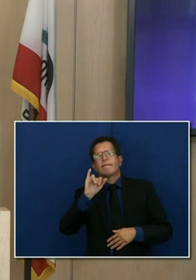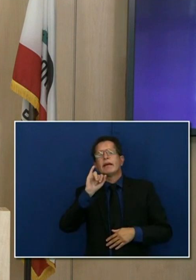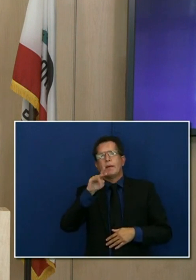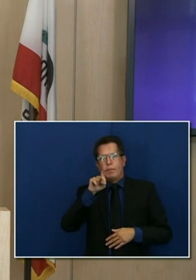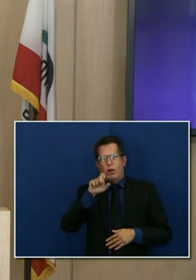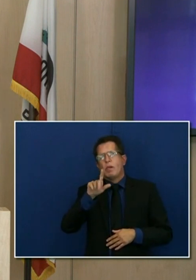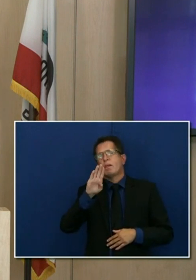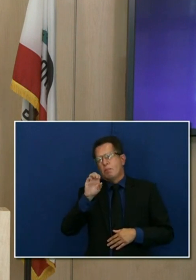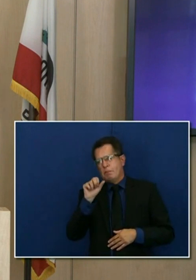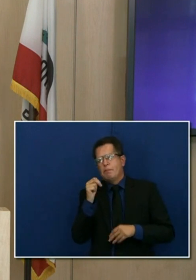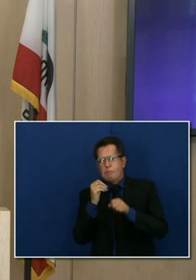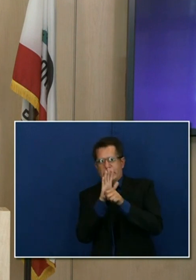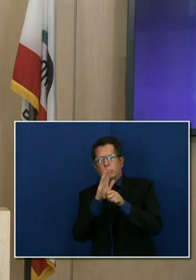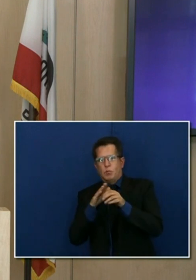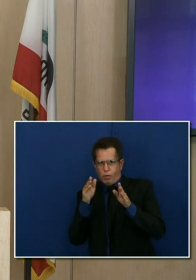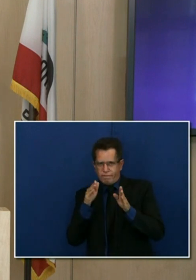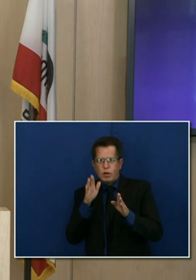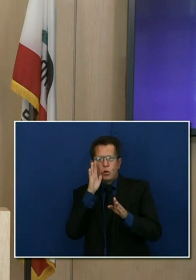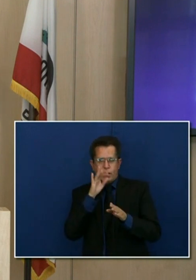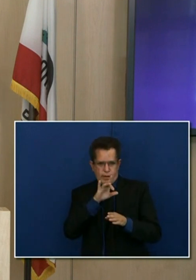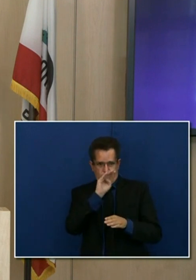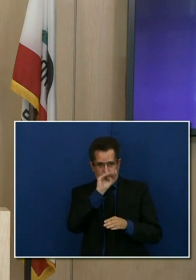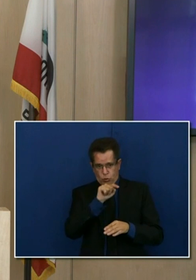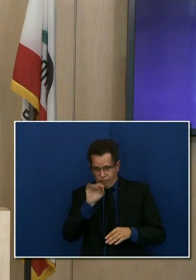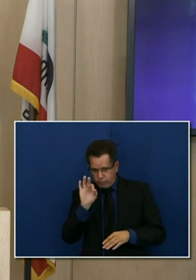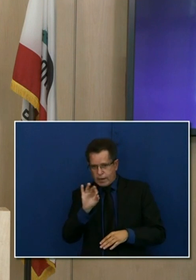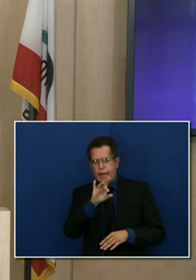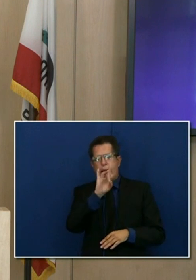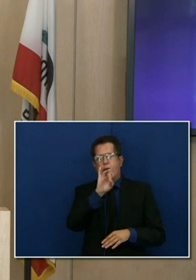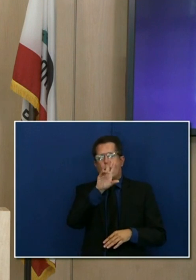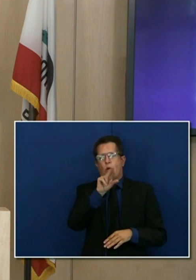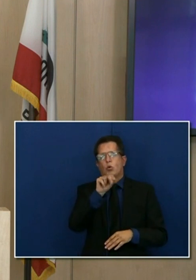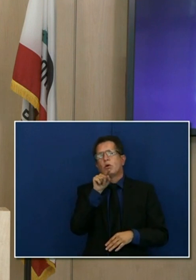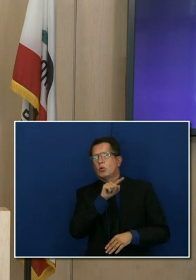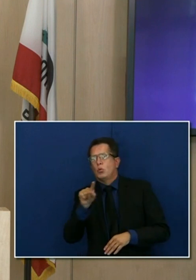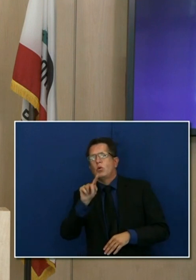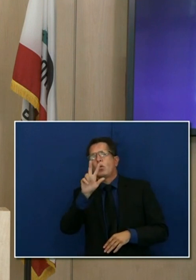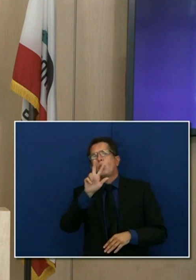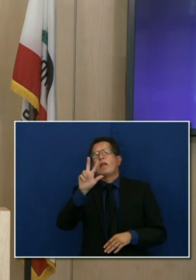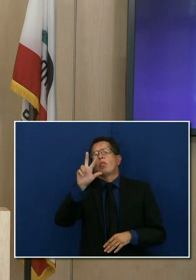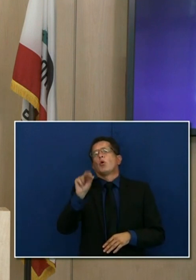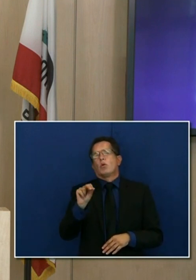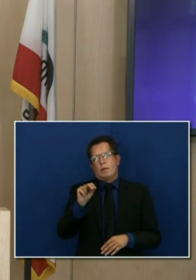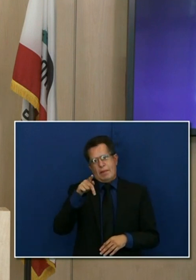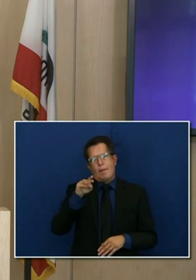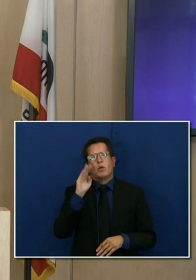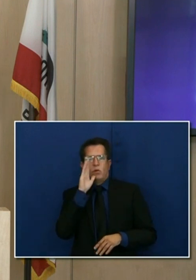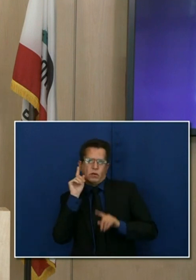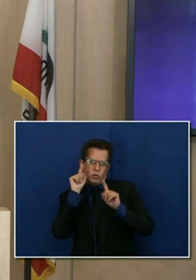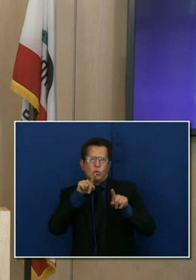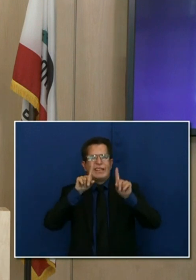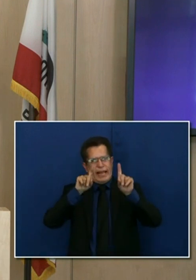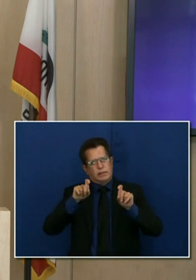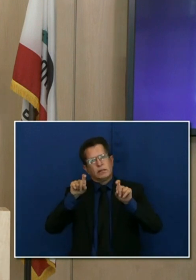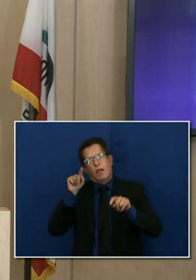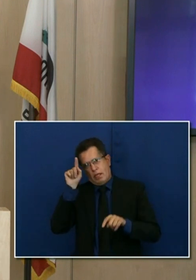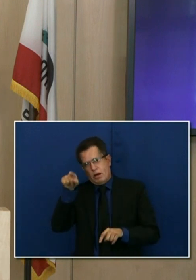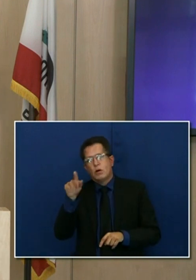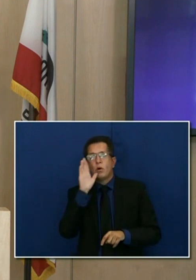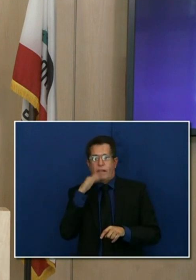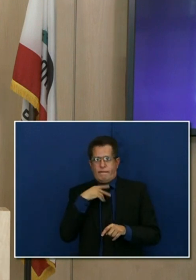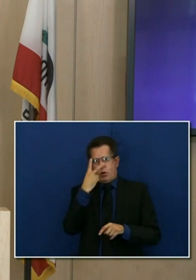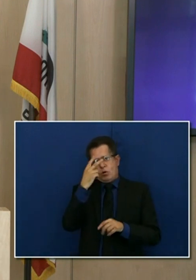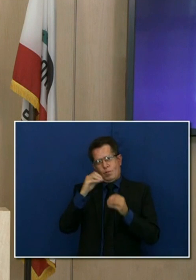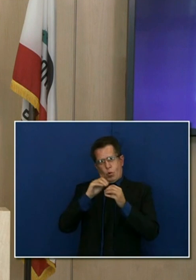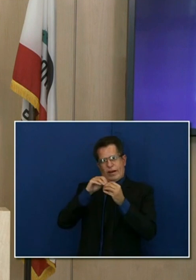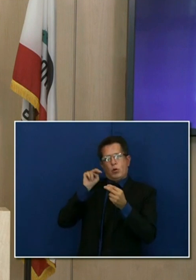Monday through Friday from 8:30 a.m. to 3:30 p.m. We also have 2 more sites in the